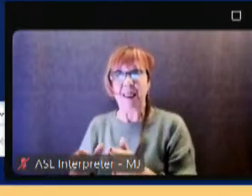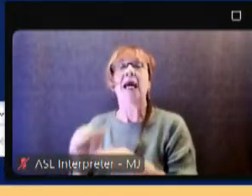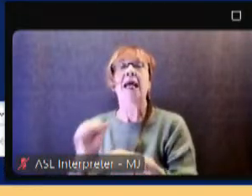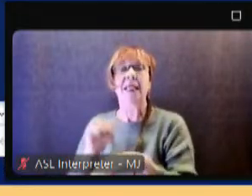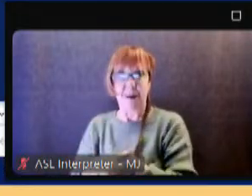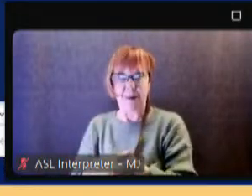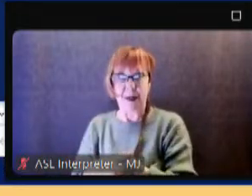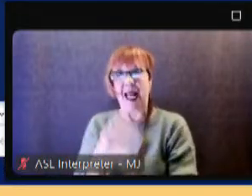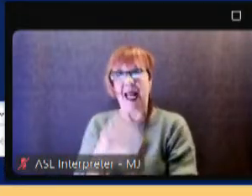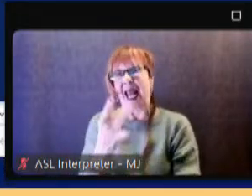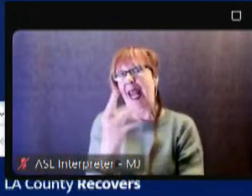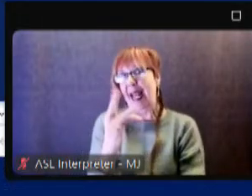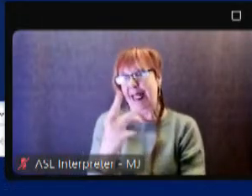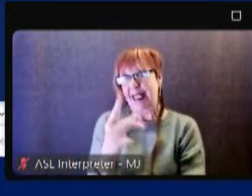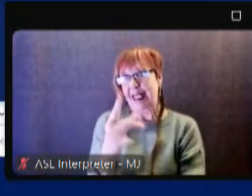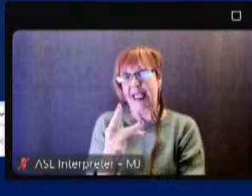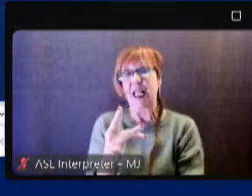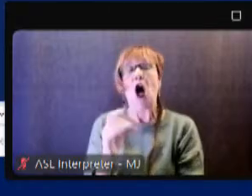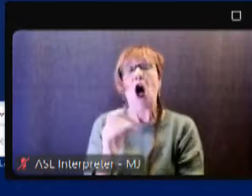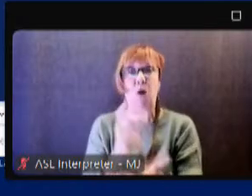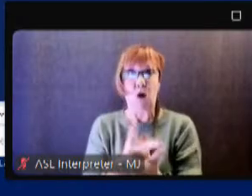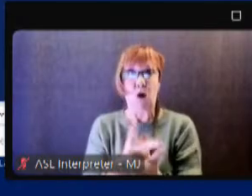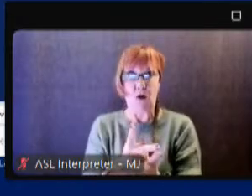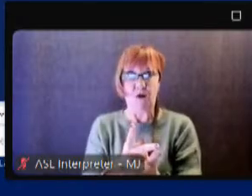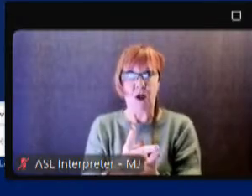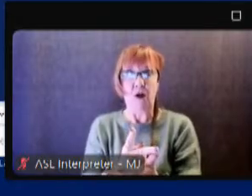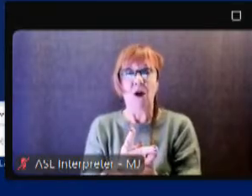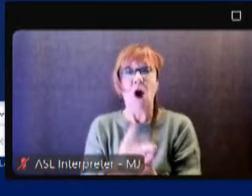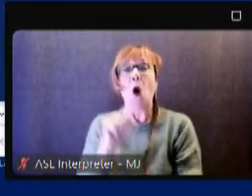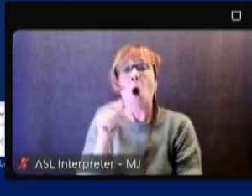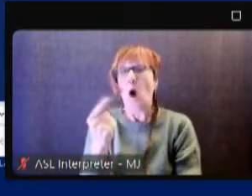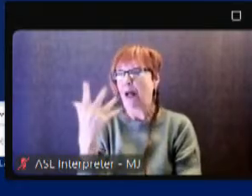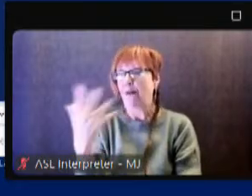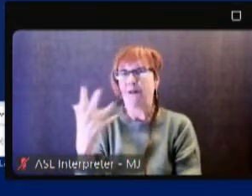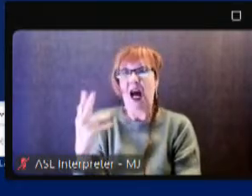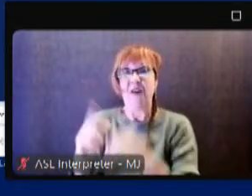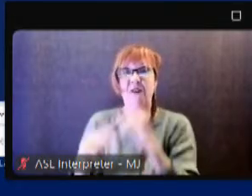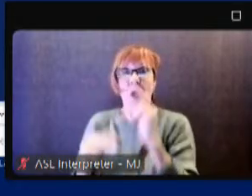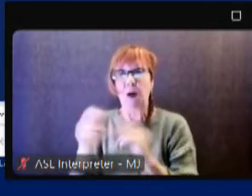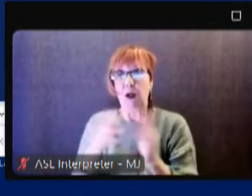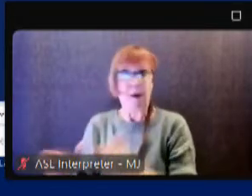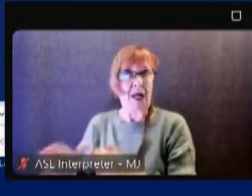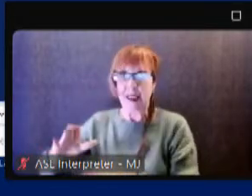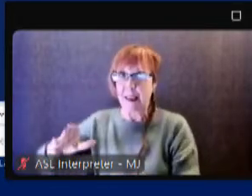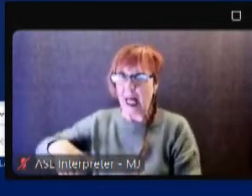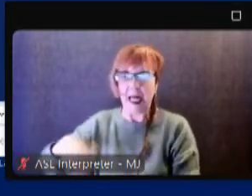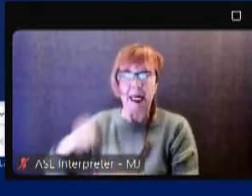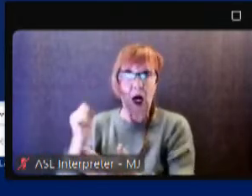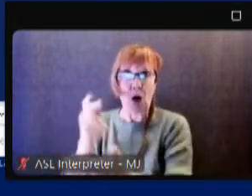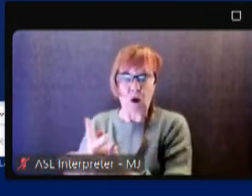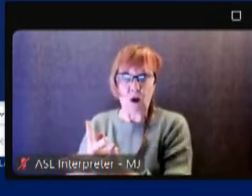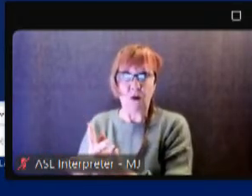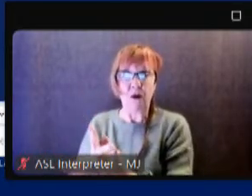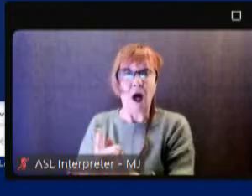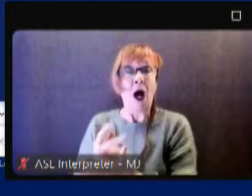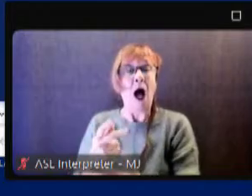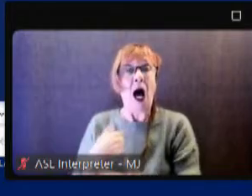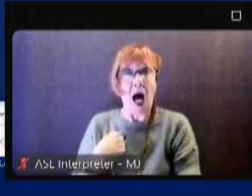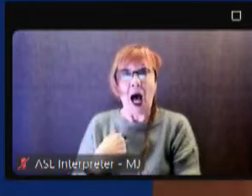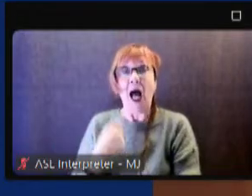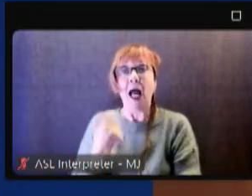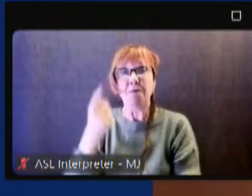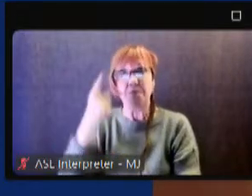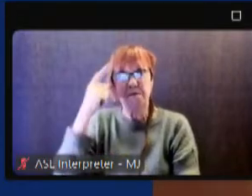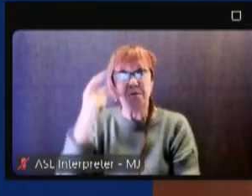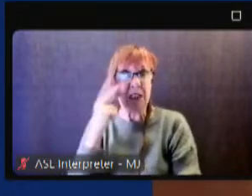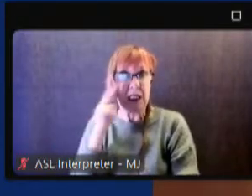clearances for mostly debris removal. Only 5 building plans have been approved. It is clear to me that we need to